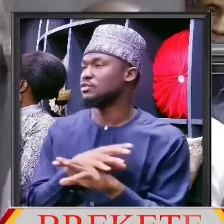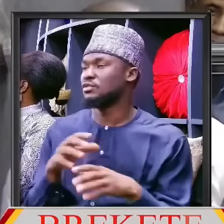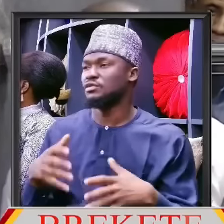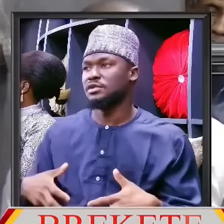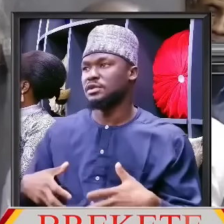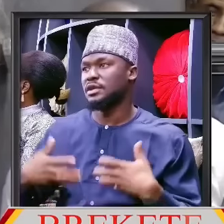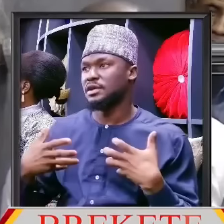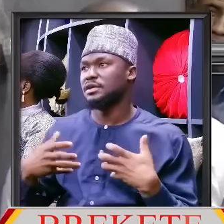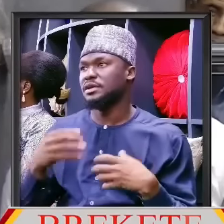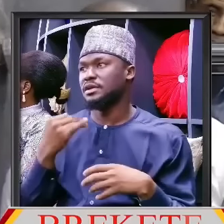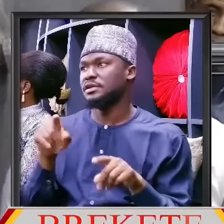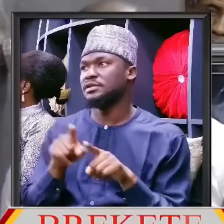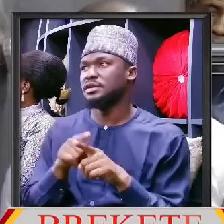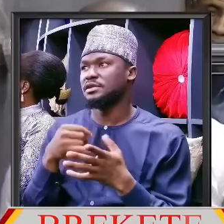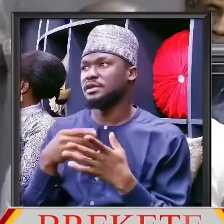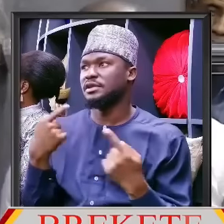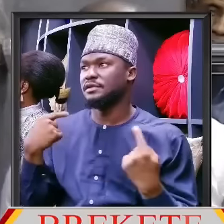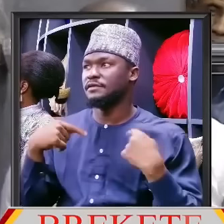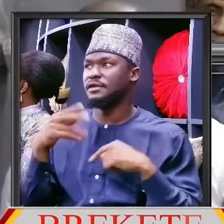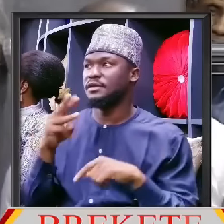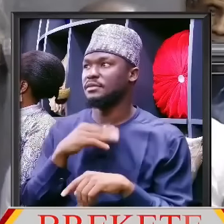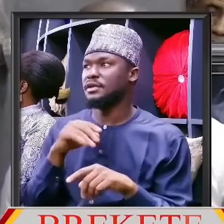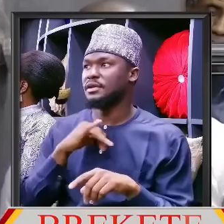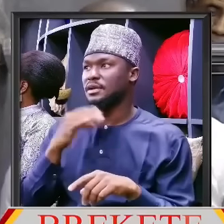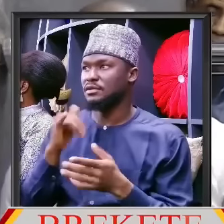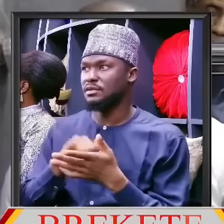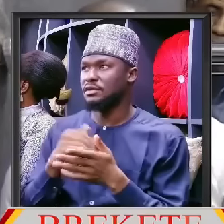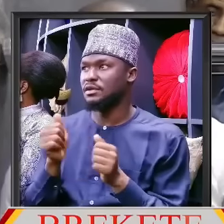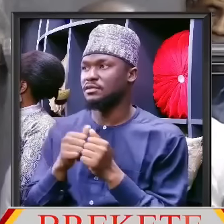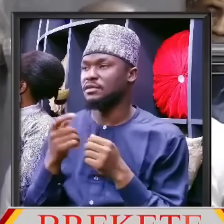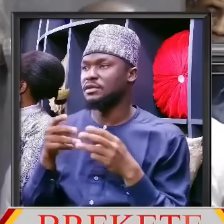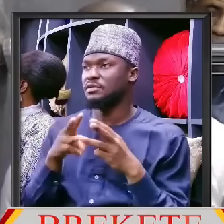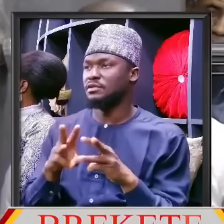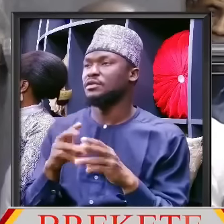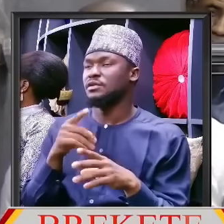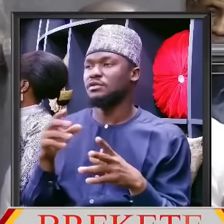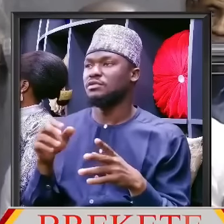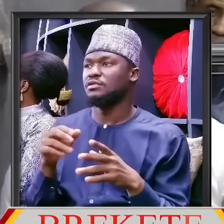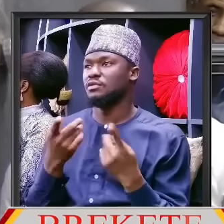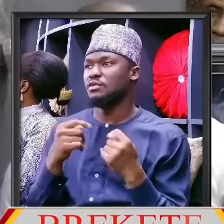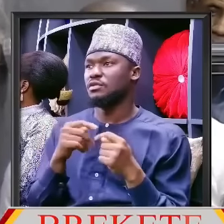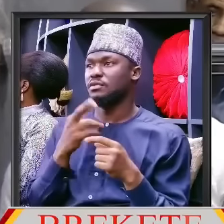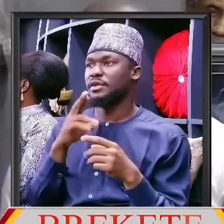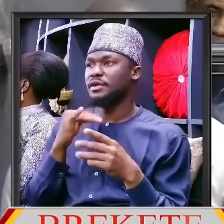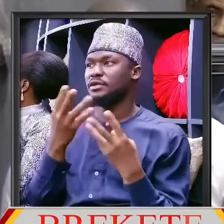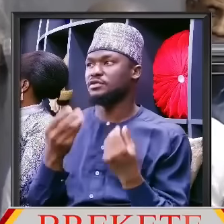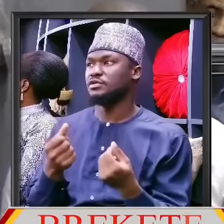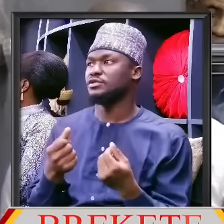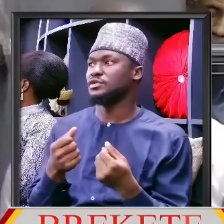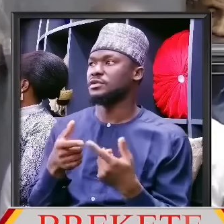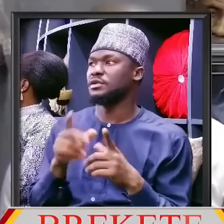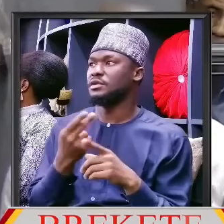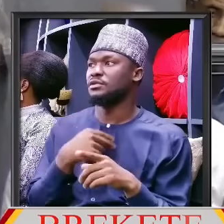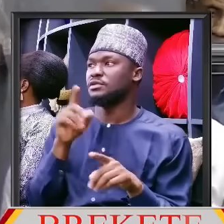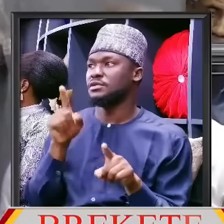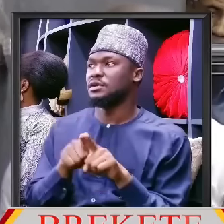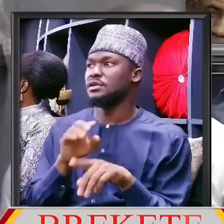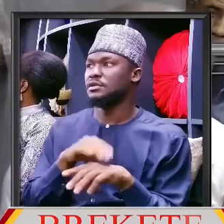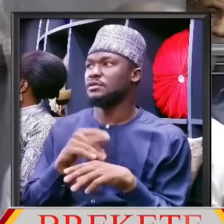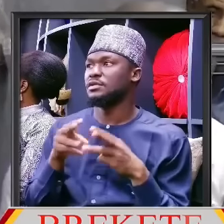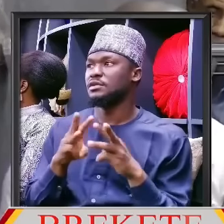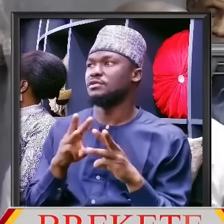verse. Now, I see they paint them. And I know, say, with the way where you they approach them now, solution don't they come. Now, make we agree on